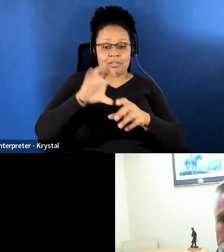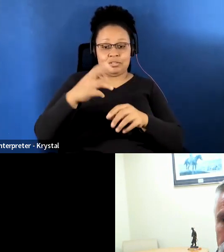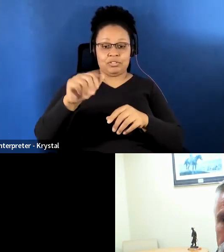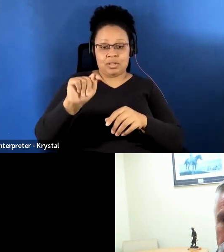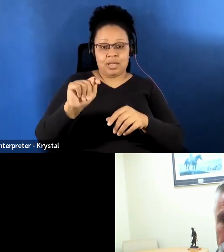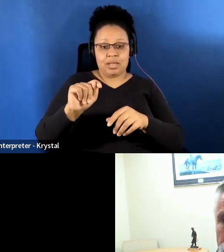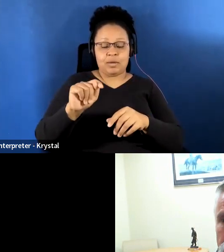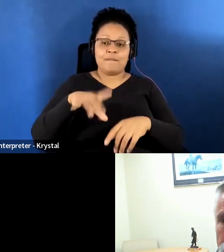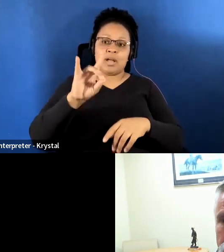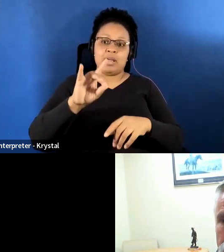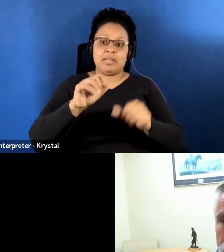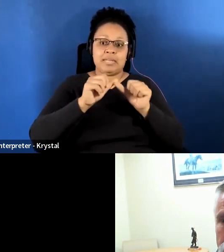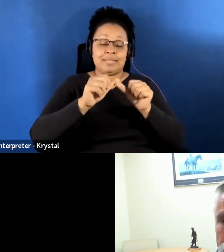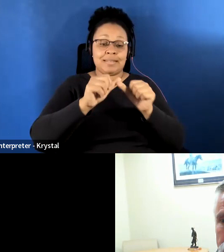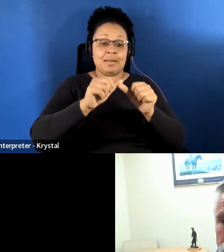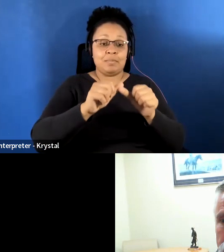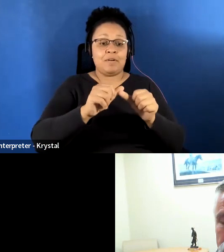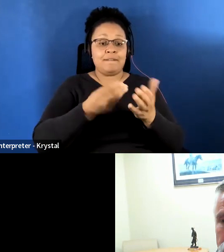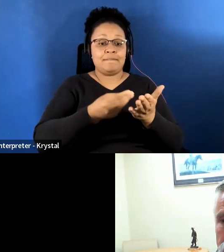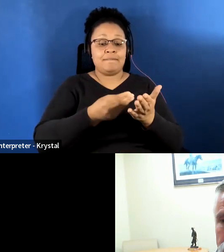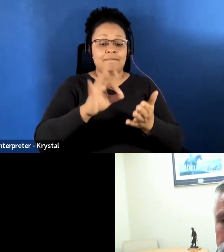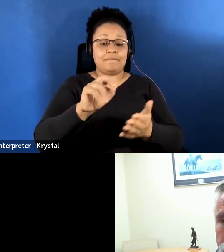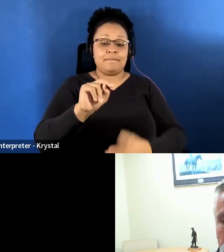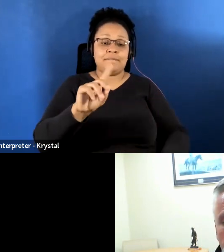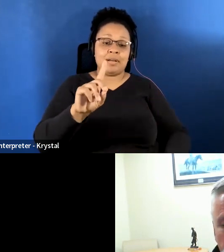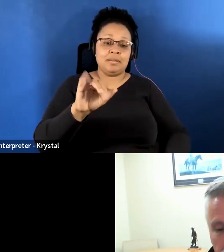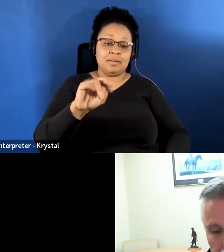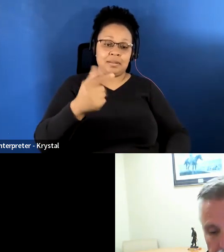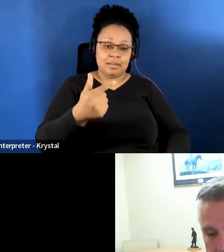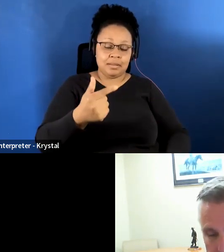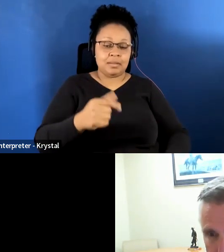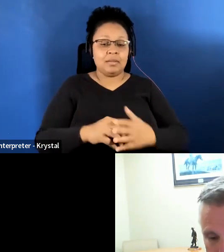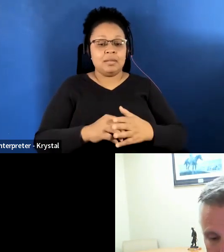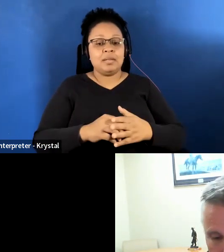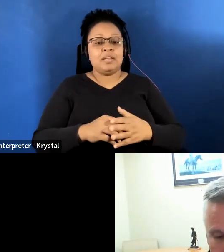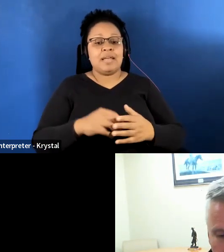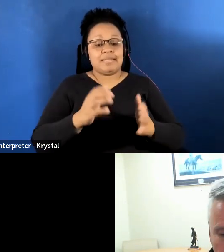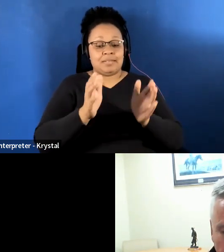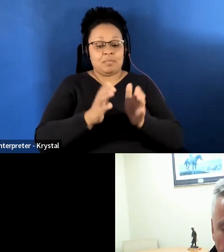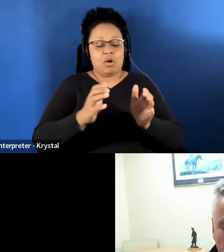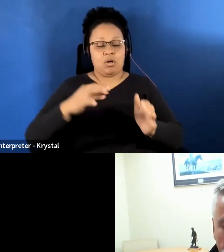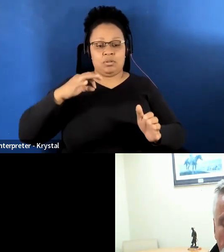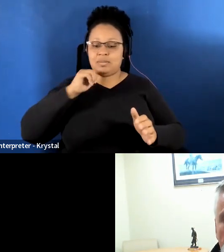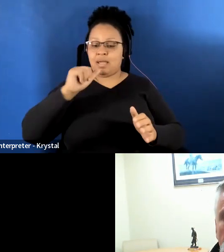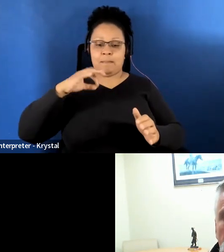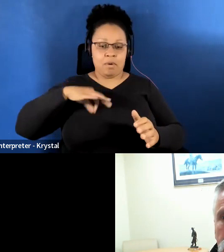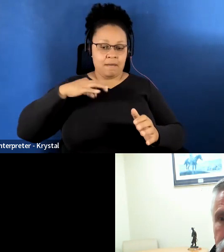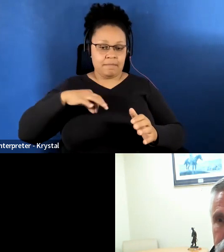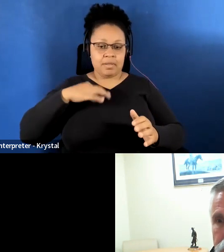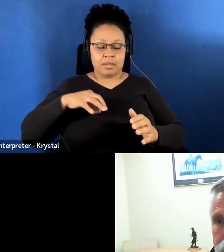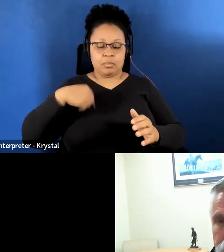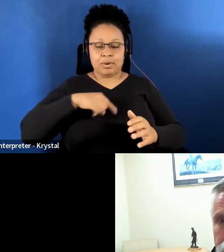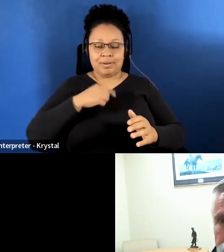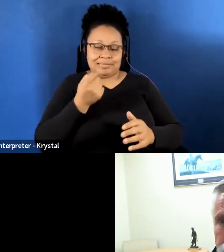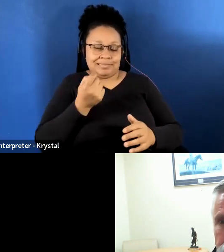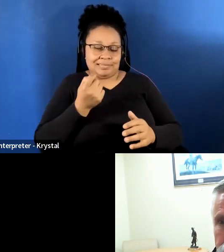Finding sustainable funding is a big issue for Youth Lead NC right now as a small nonprofit that is still relatively new. We are kind